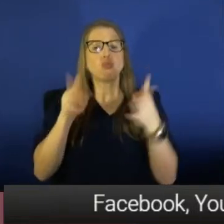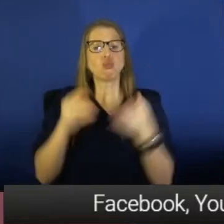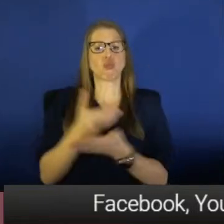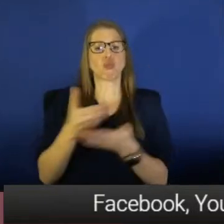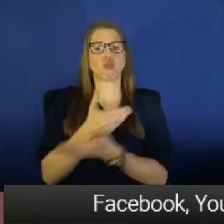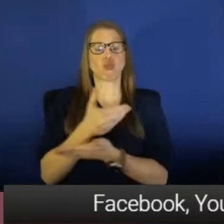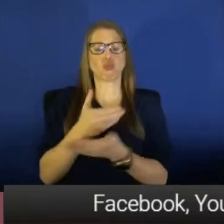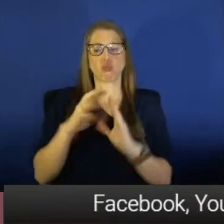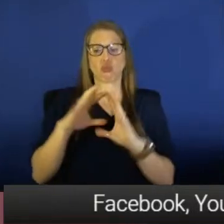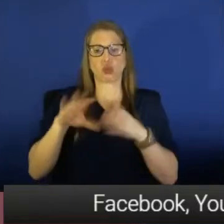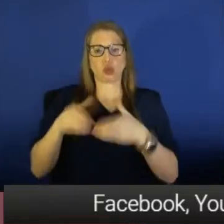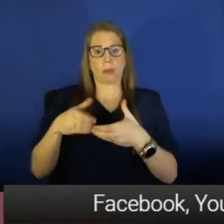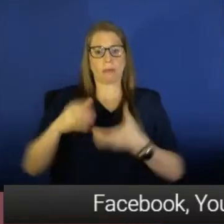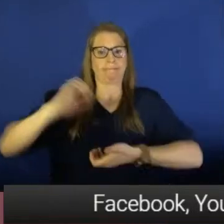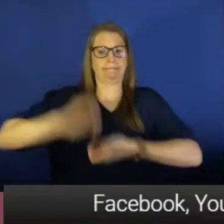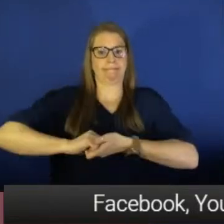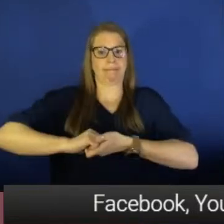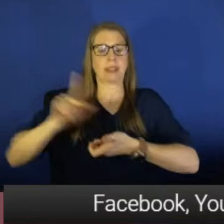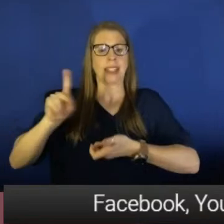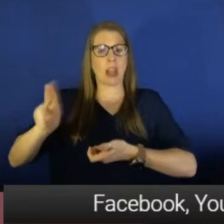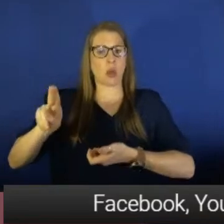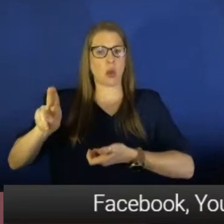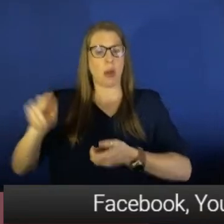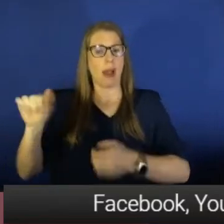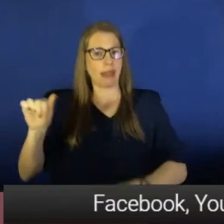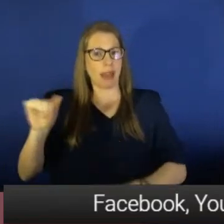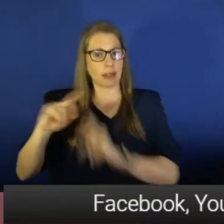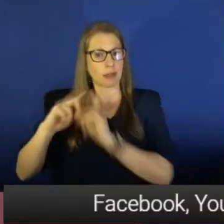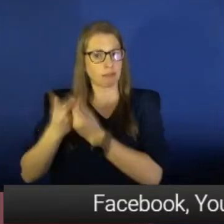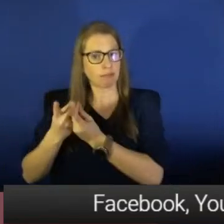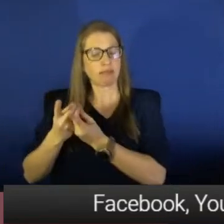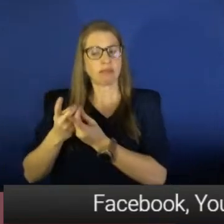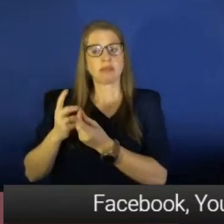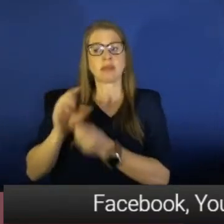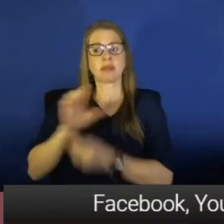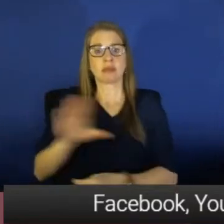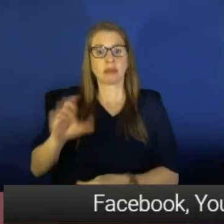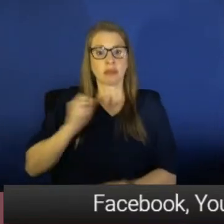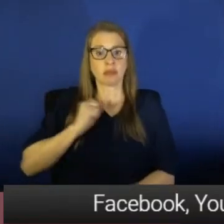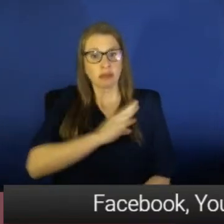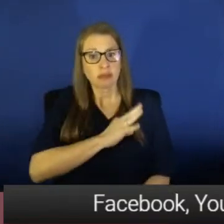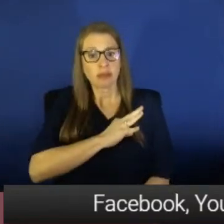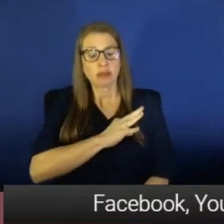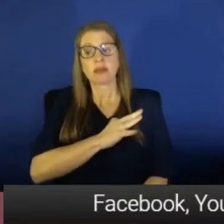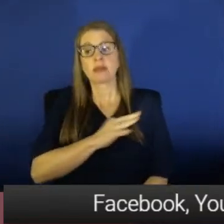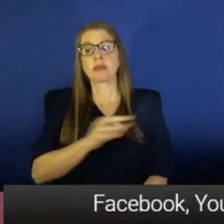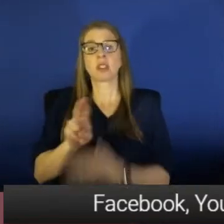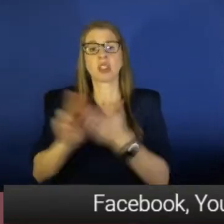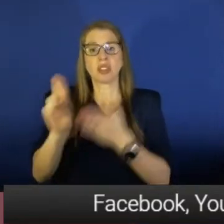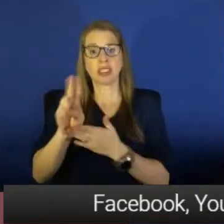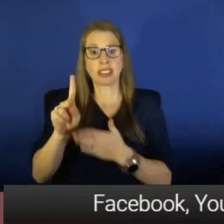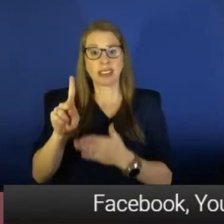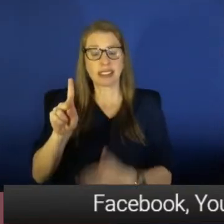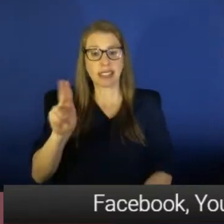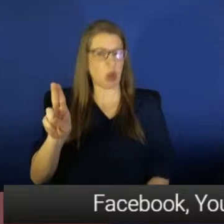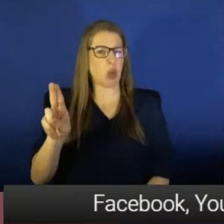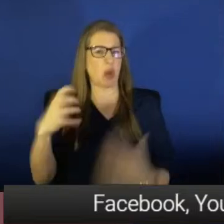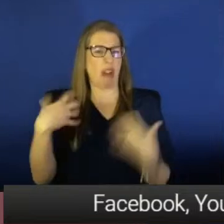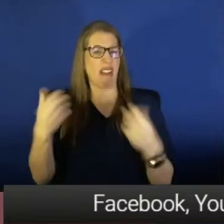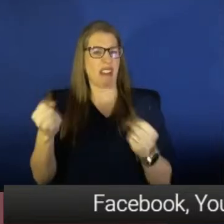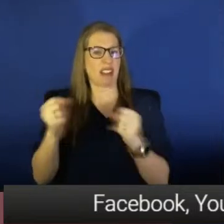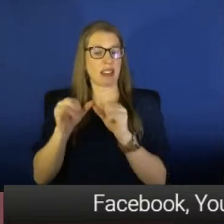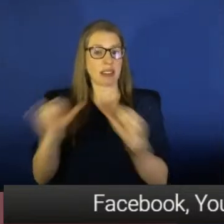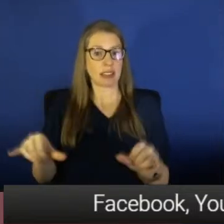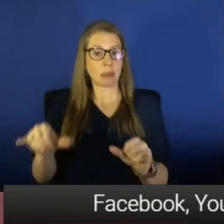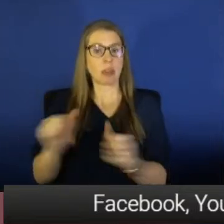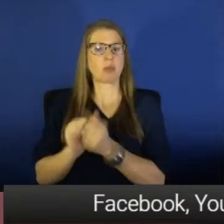partnership between our KU athletics department and all their staff with University of Kansas Health System Sports Medicine